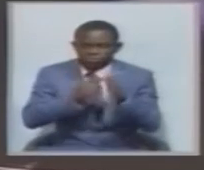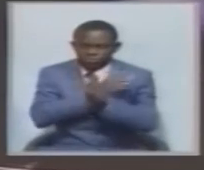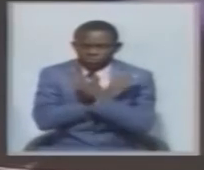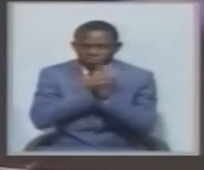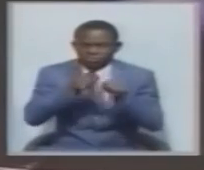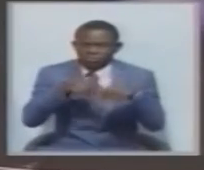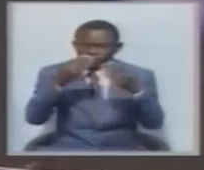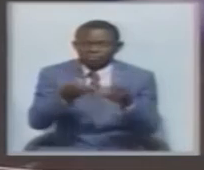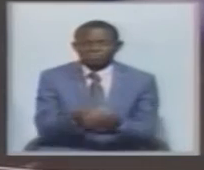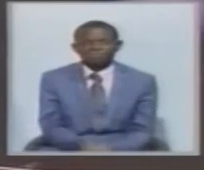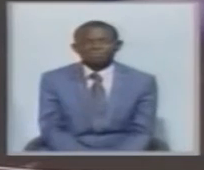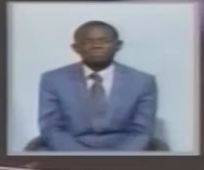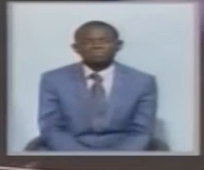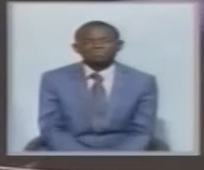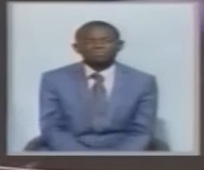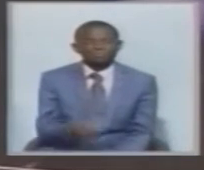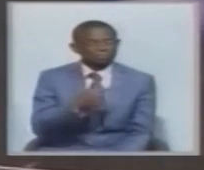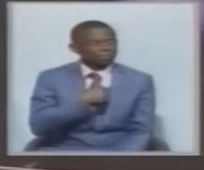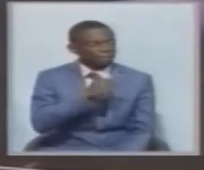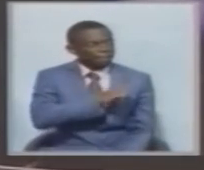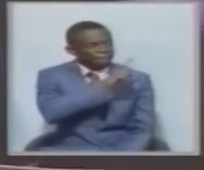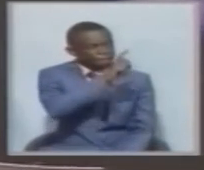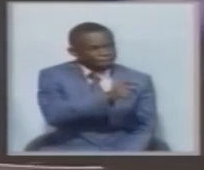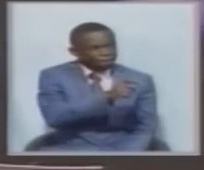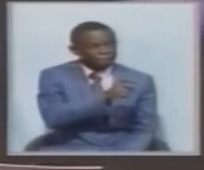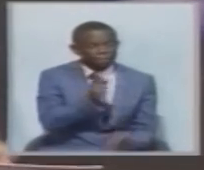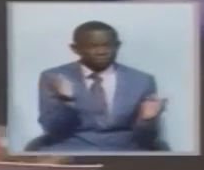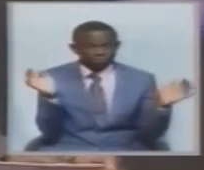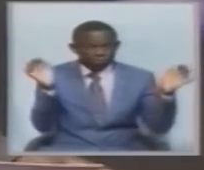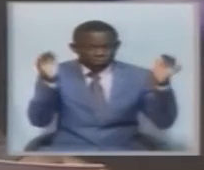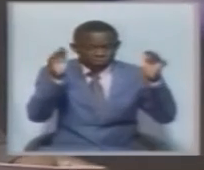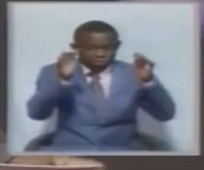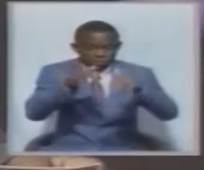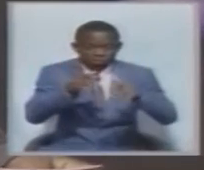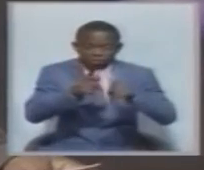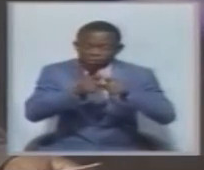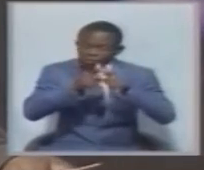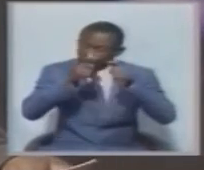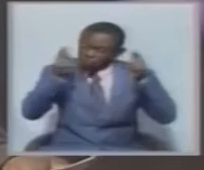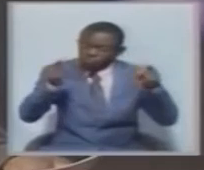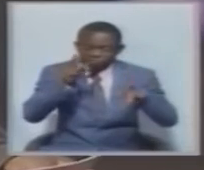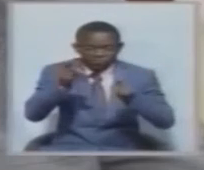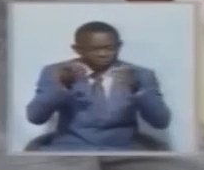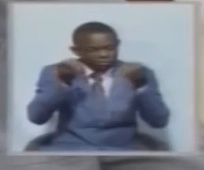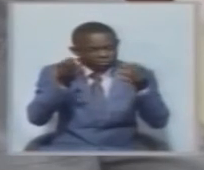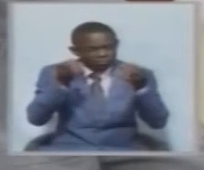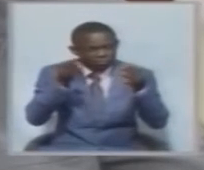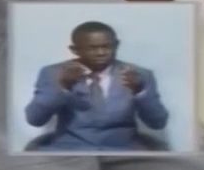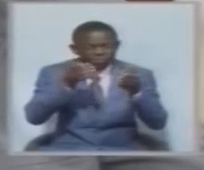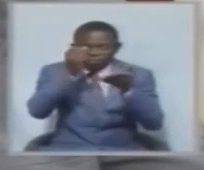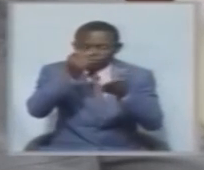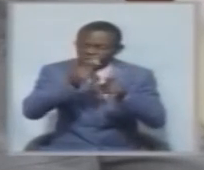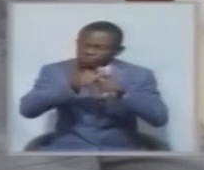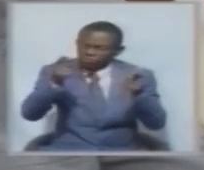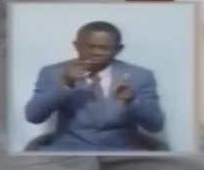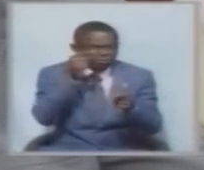how much has been spent. I know that hosting such a huge conference costs a lot of money. How much are we spending? Well, our budget